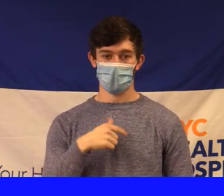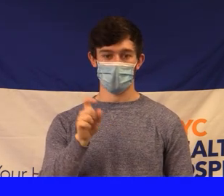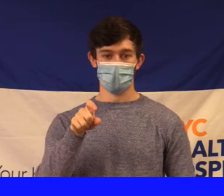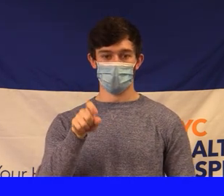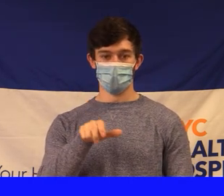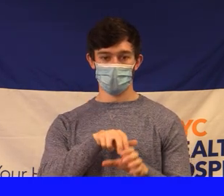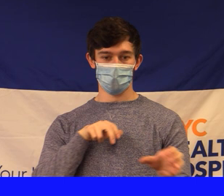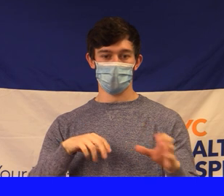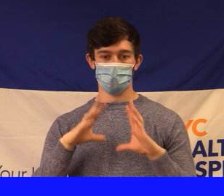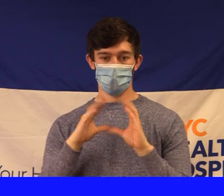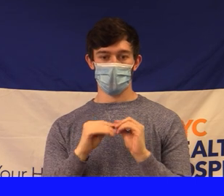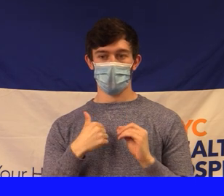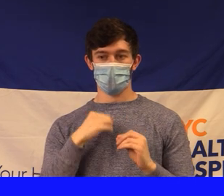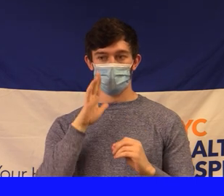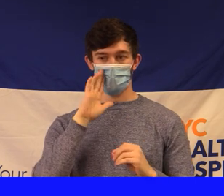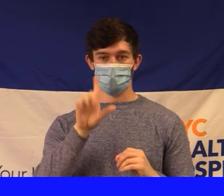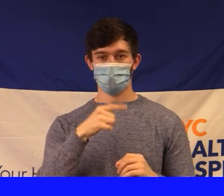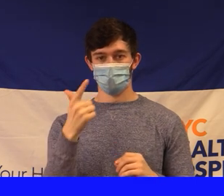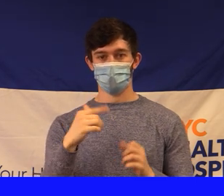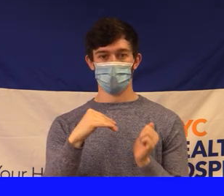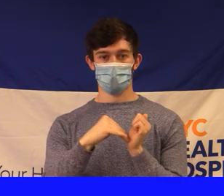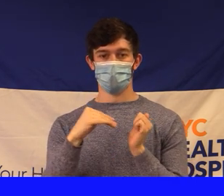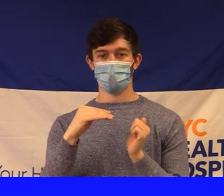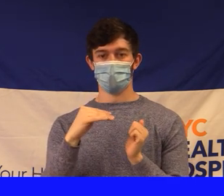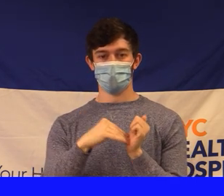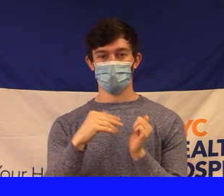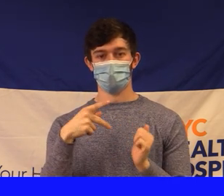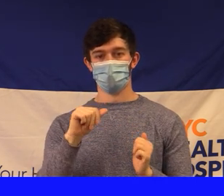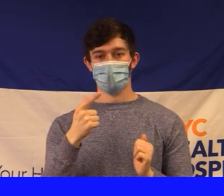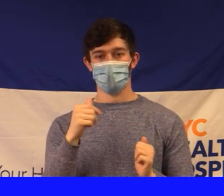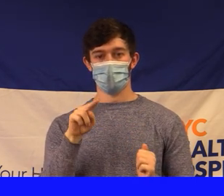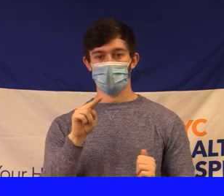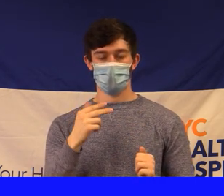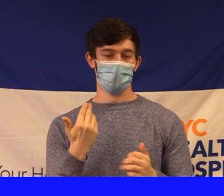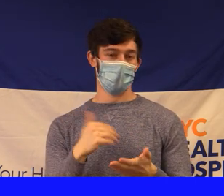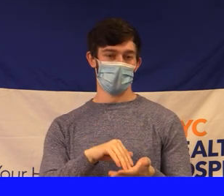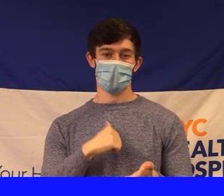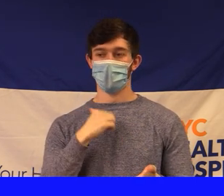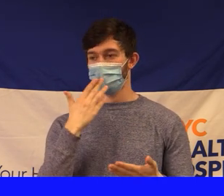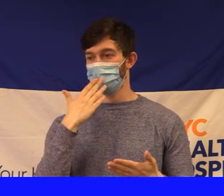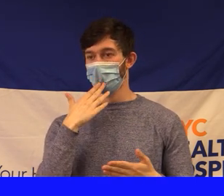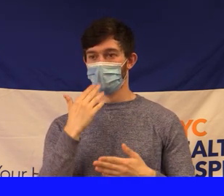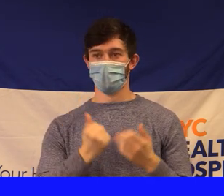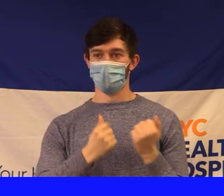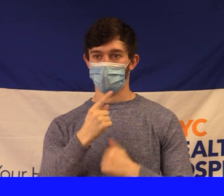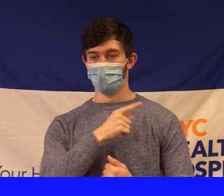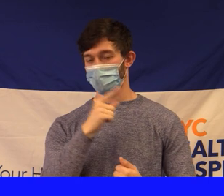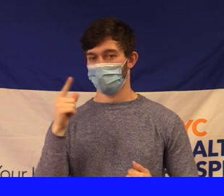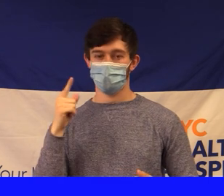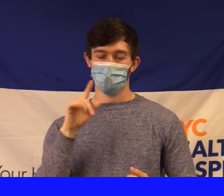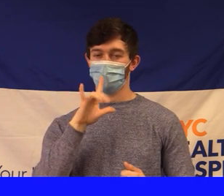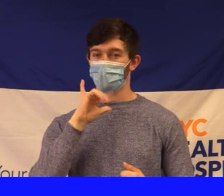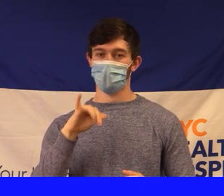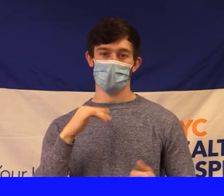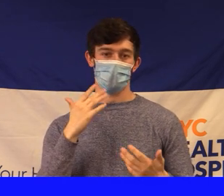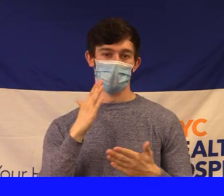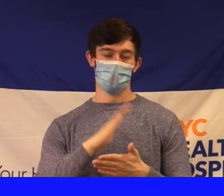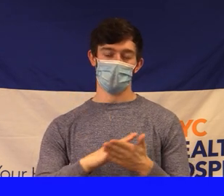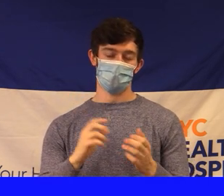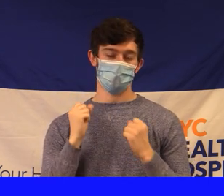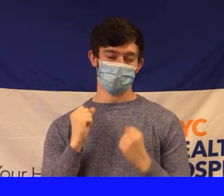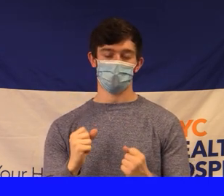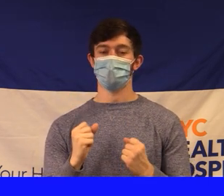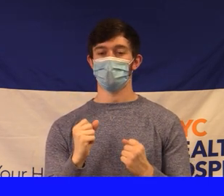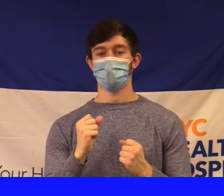this point. I'm going to turn it over to Dr. Pagan. And again, thank everyone. This some really groundbreaking, magnificent stuff being